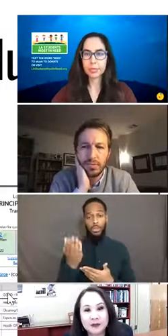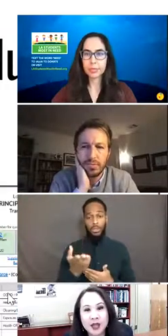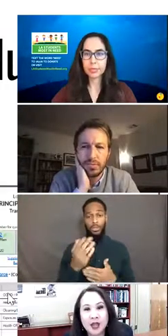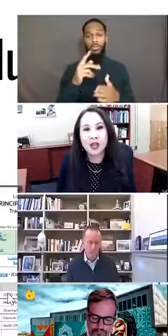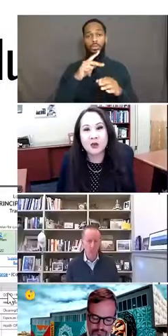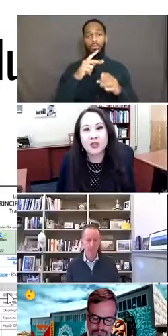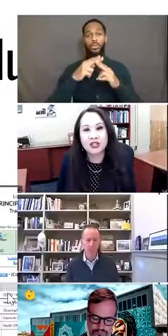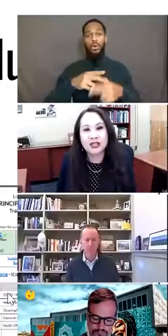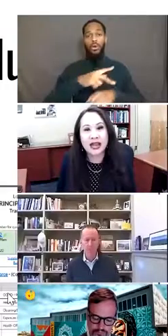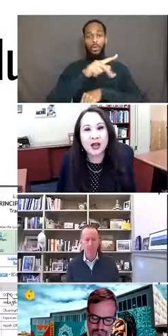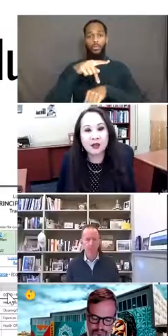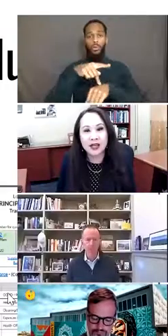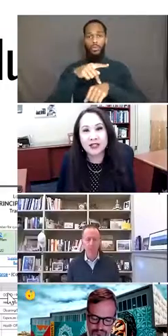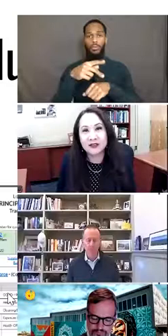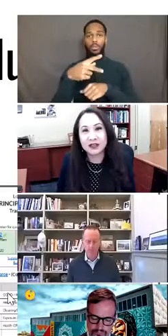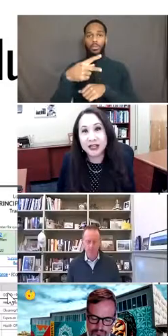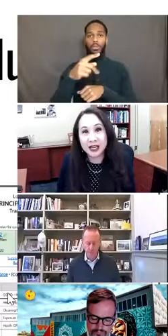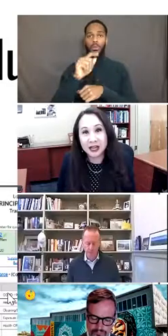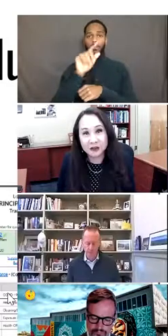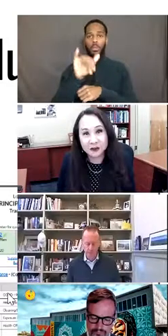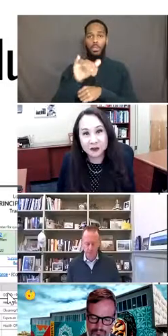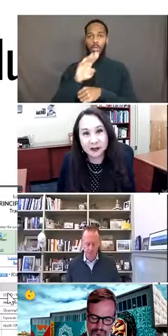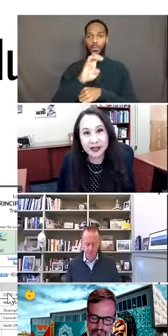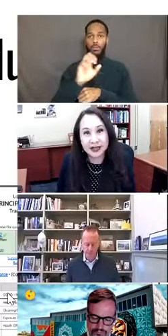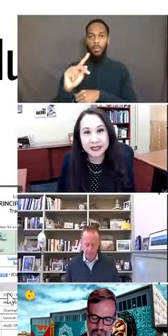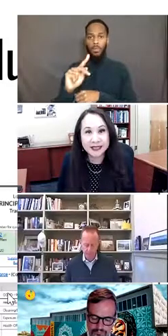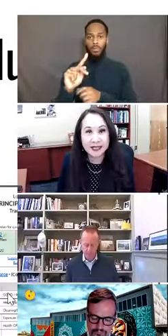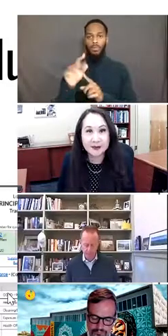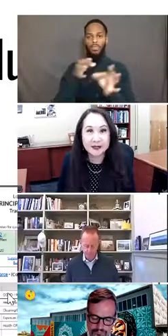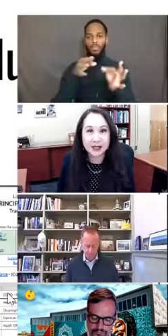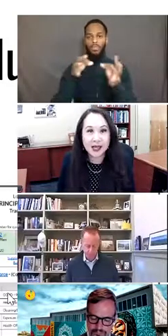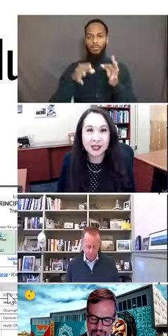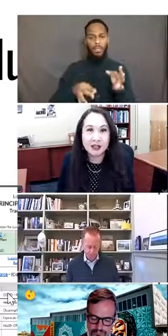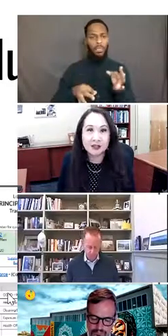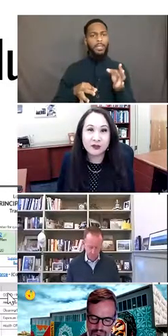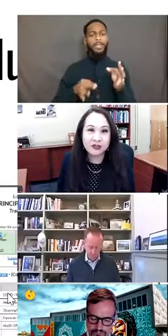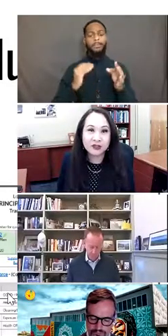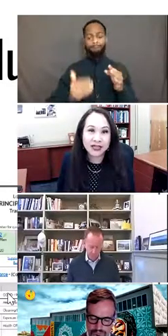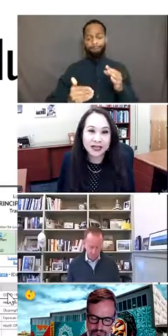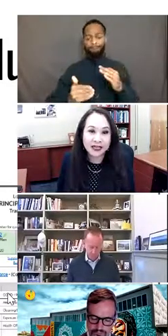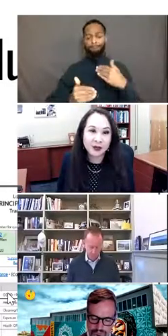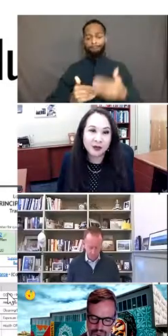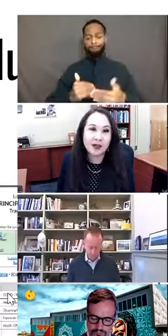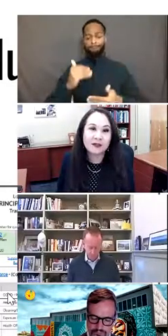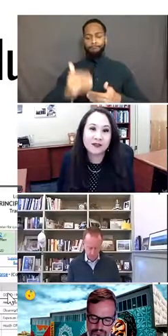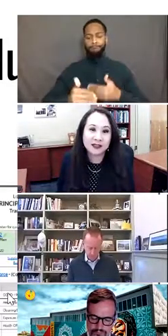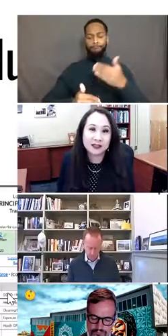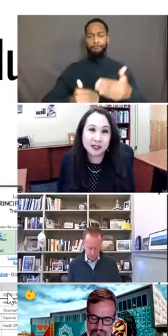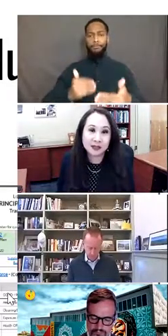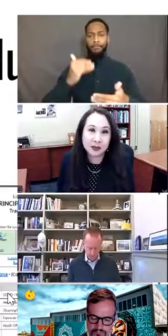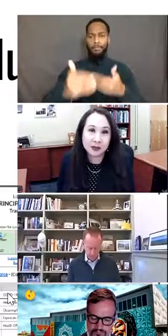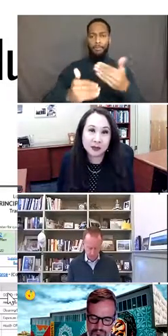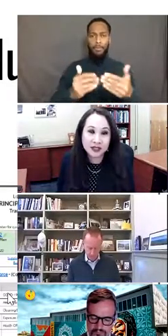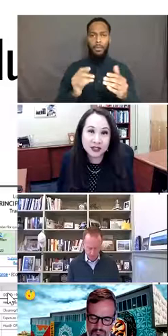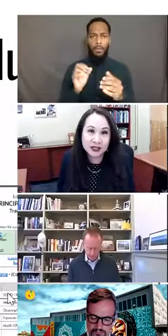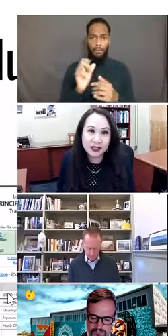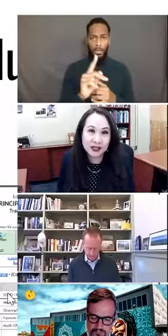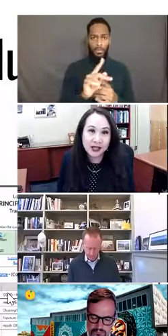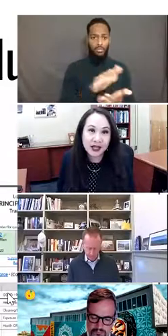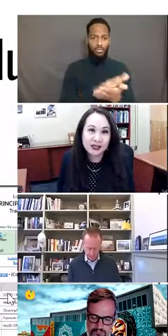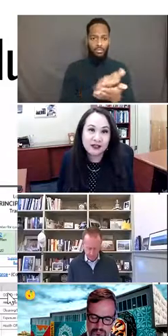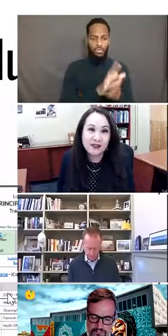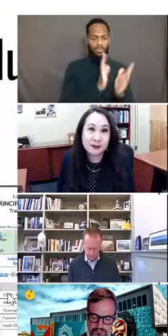Playbook, in which it outlines very careful planning and steps that folks are taking around facilities